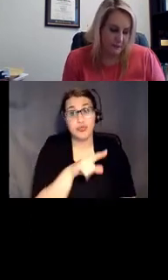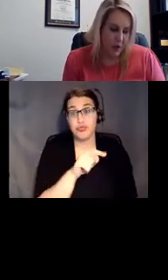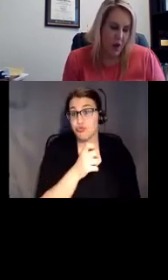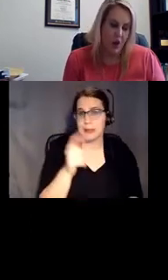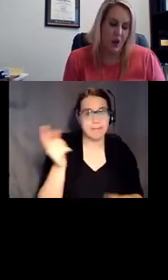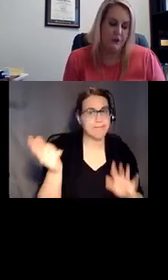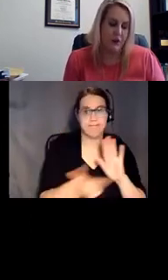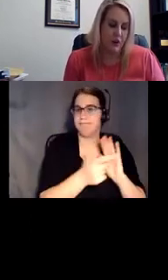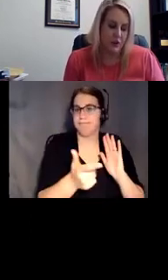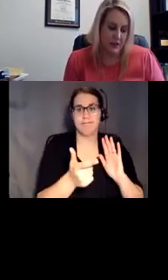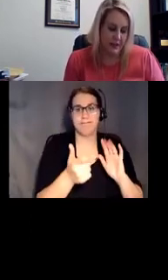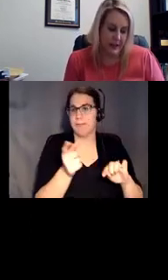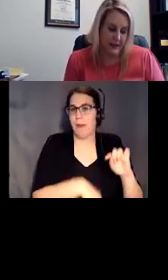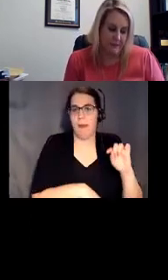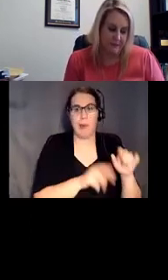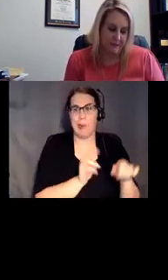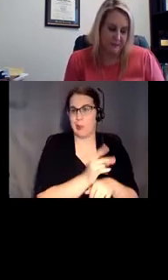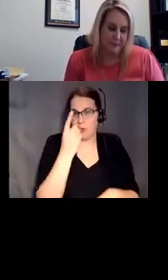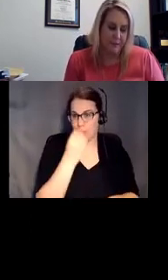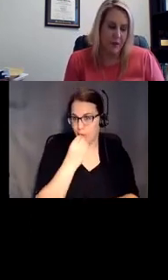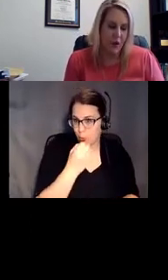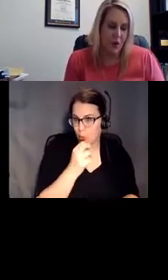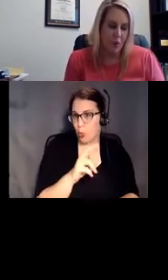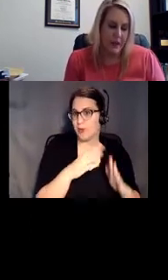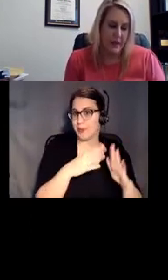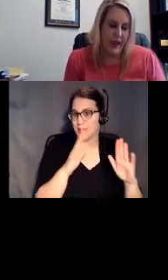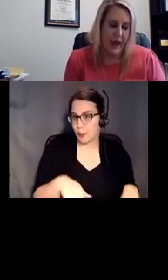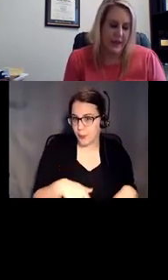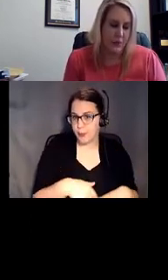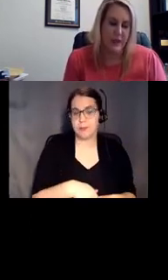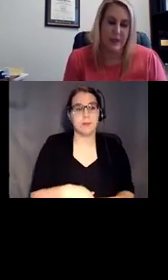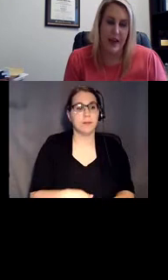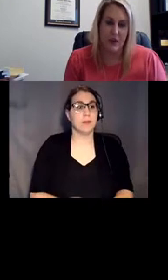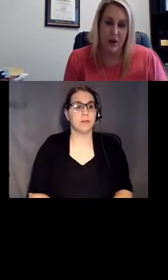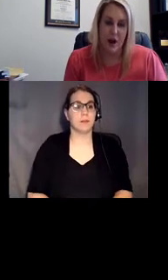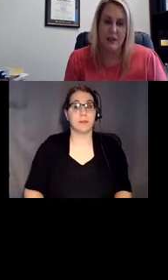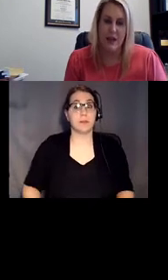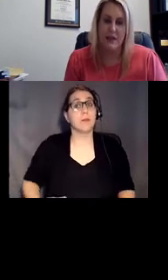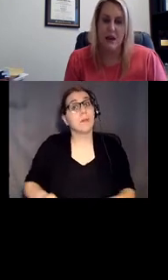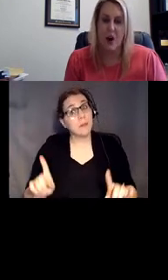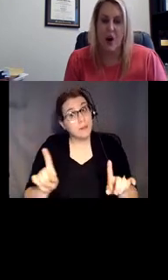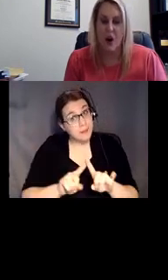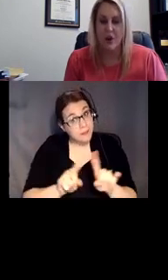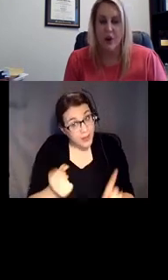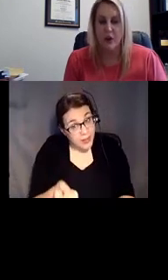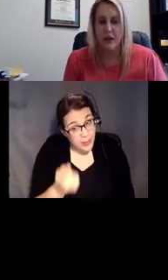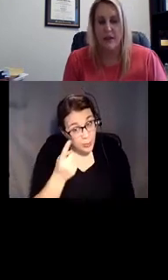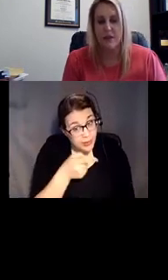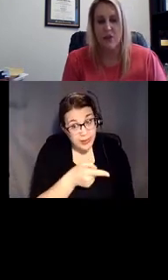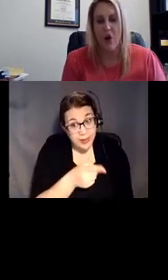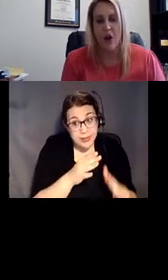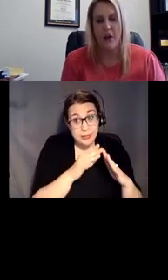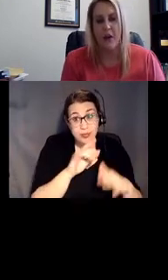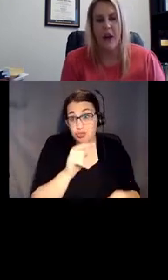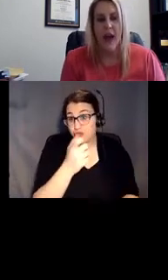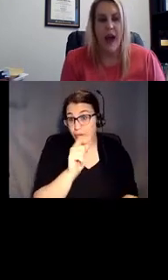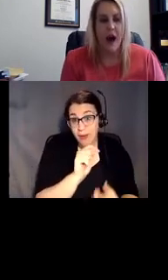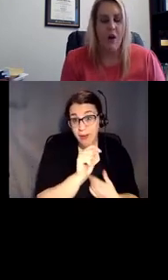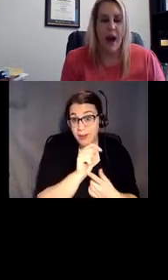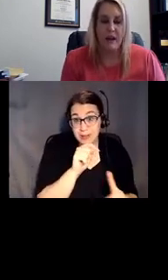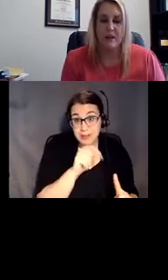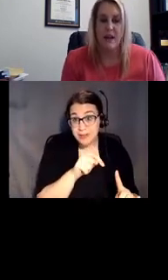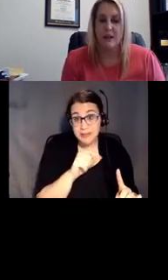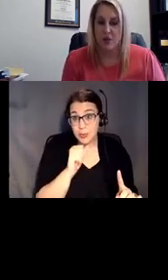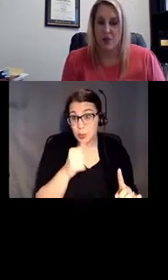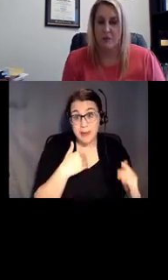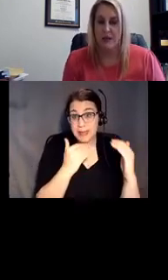trust. Conversely, with that trust, there are no limits on